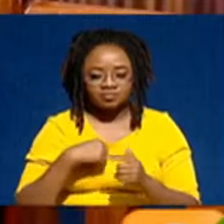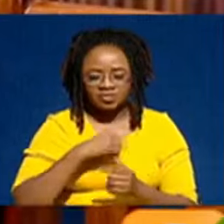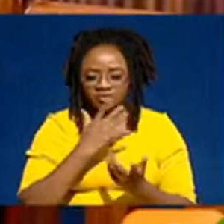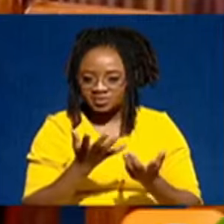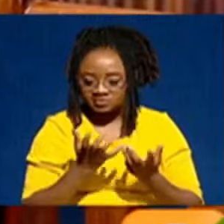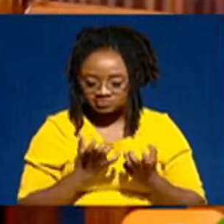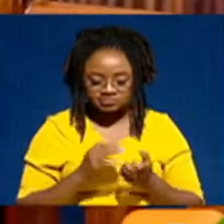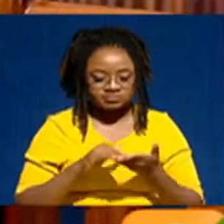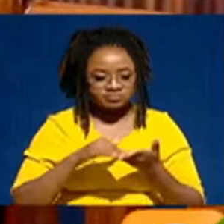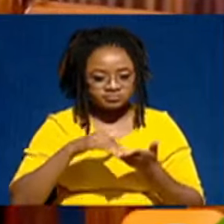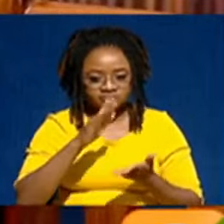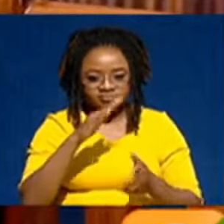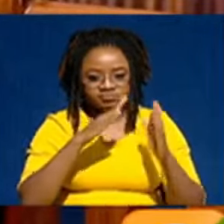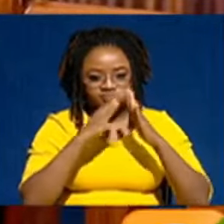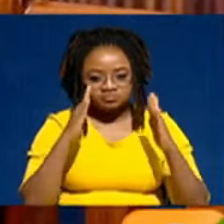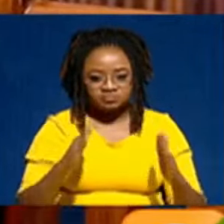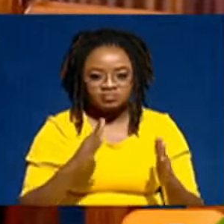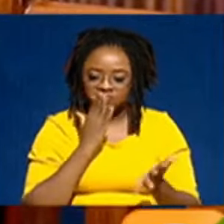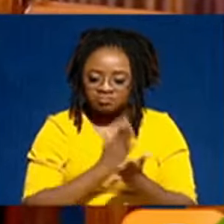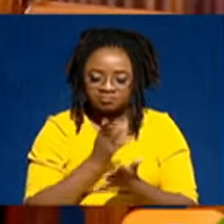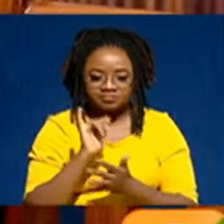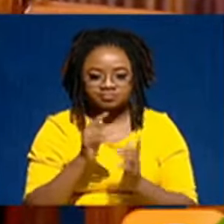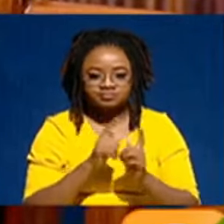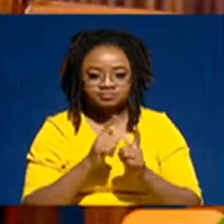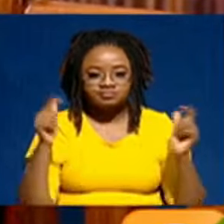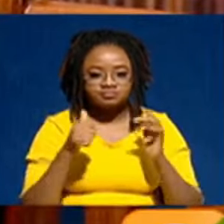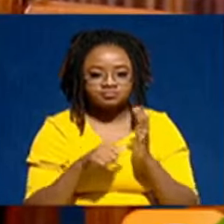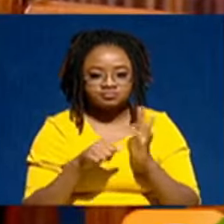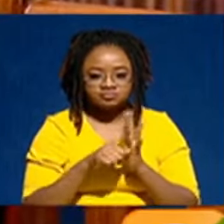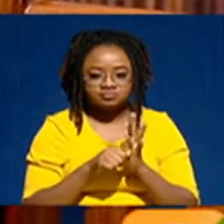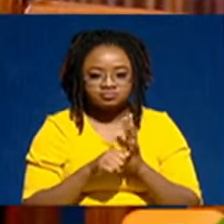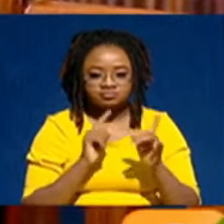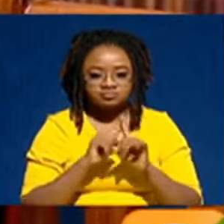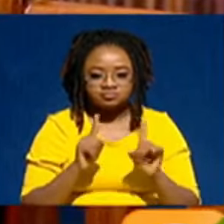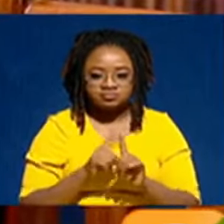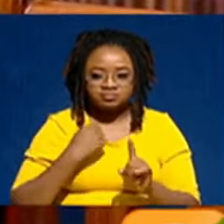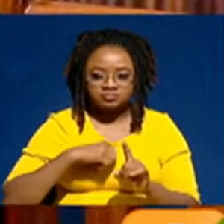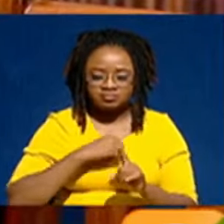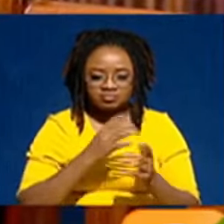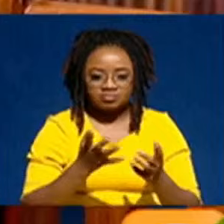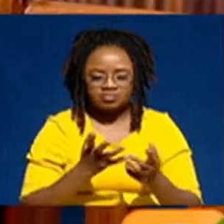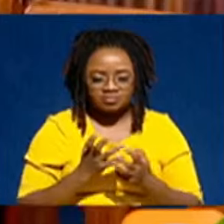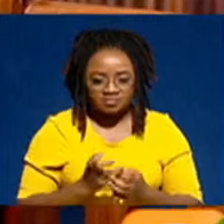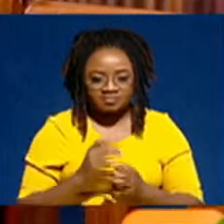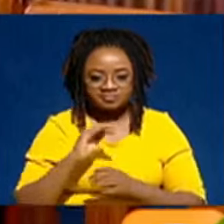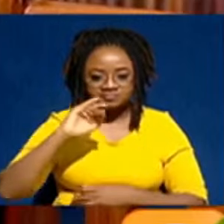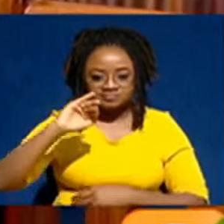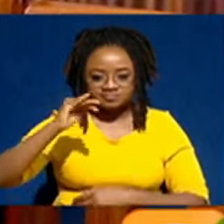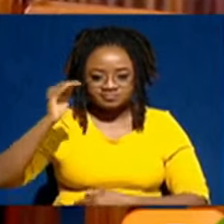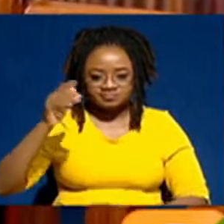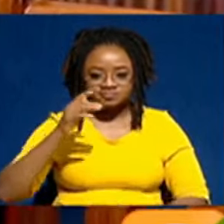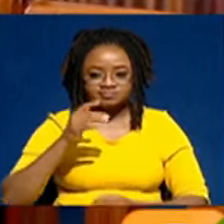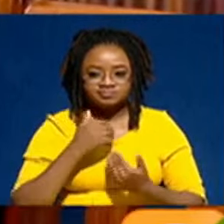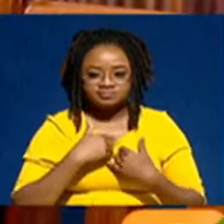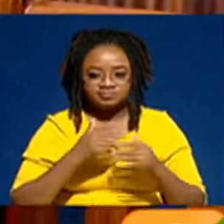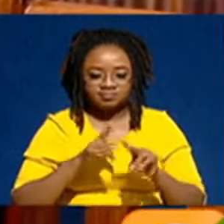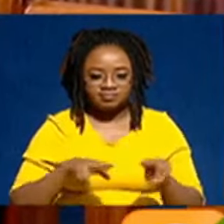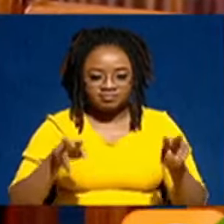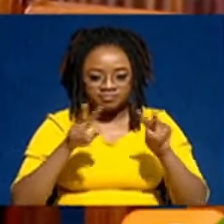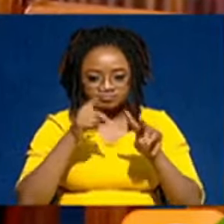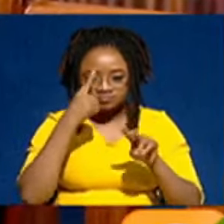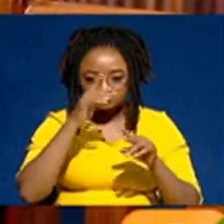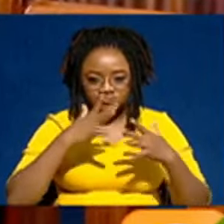sure. It's a big problem. But at the same time, we also need to create what you call a city that has value for its citizens in